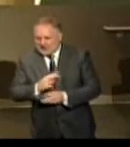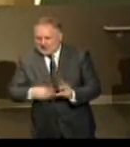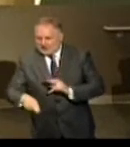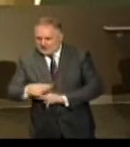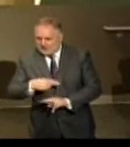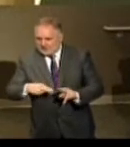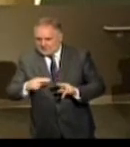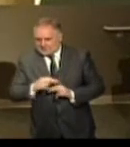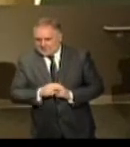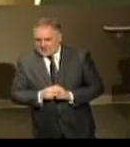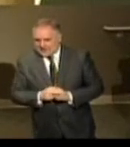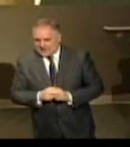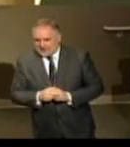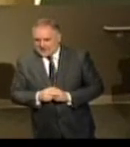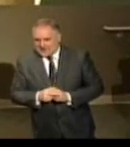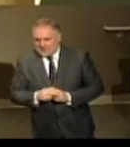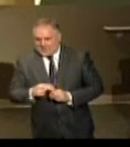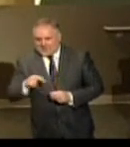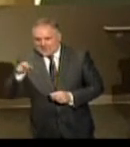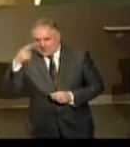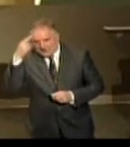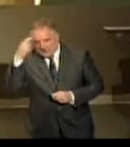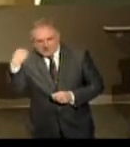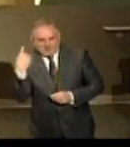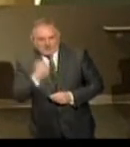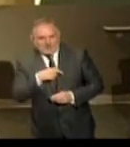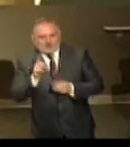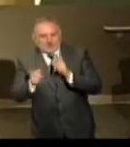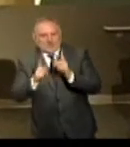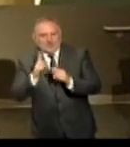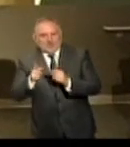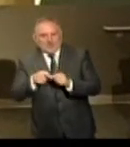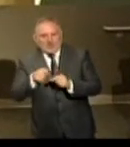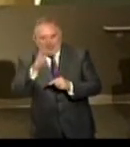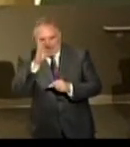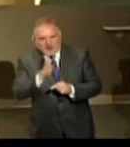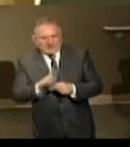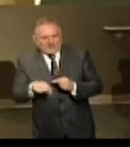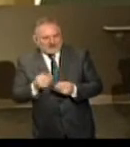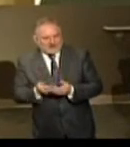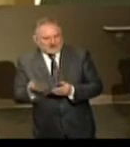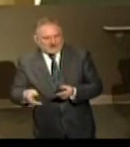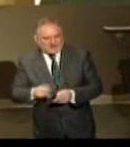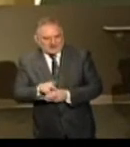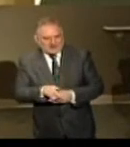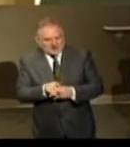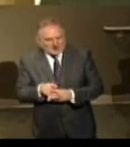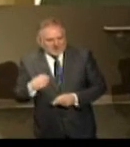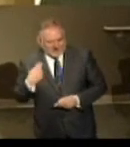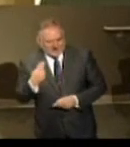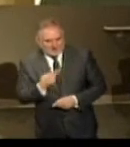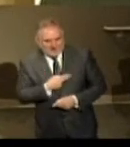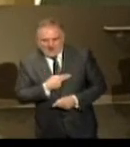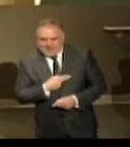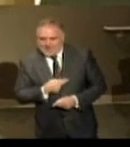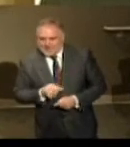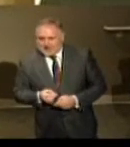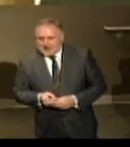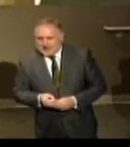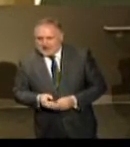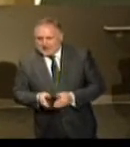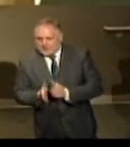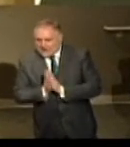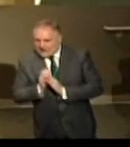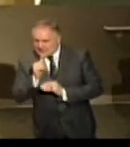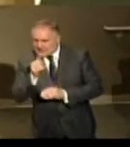Father, it's reasonable we should talk to him about things that concern us. Someone said prayer isn't prayer interfering with God's